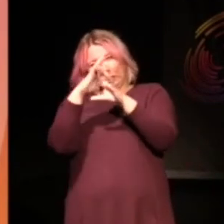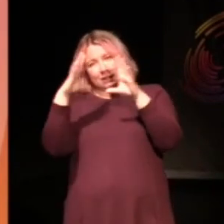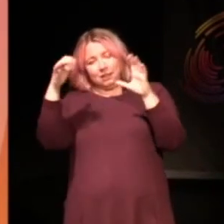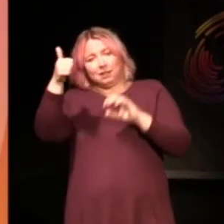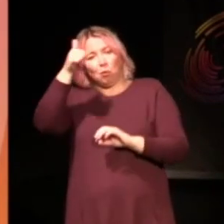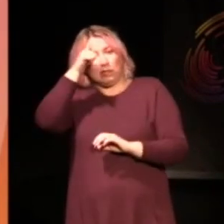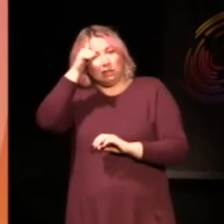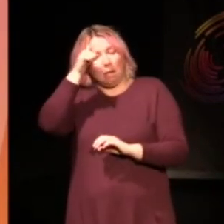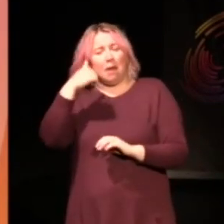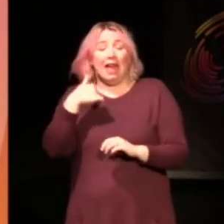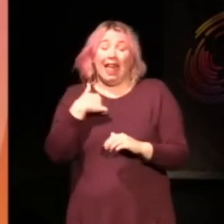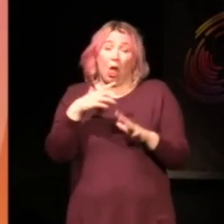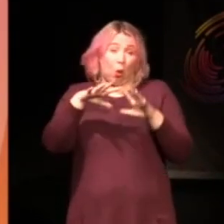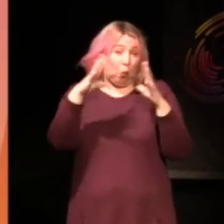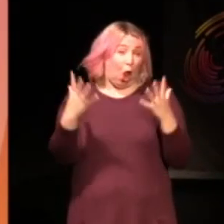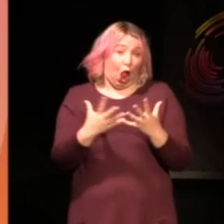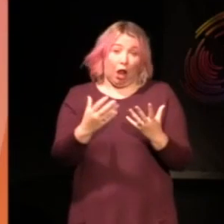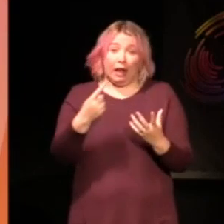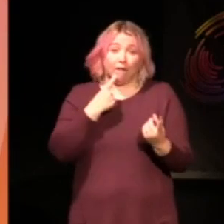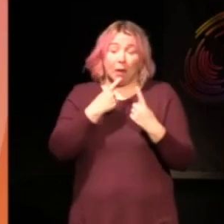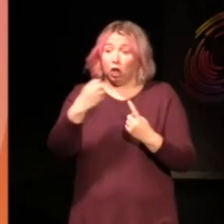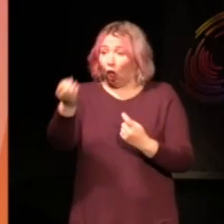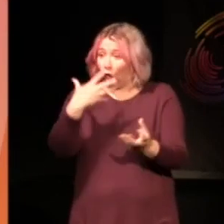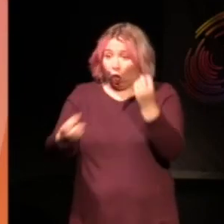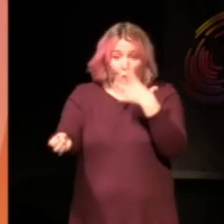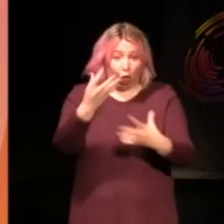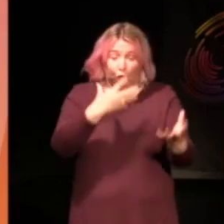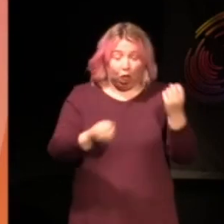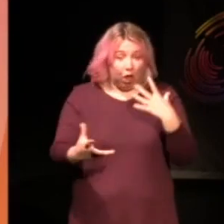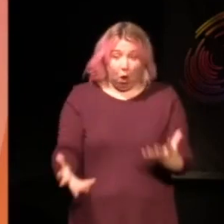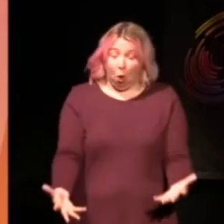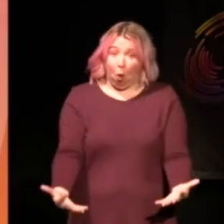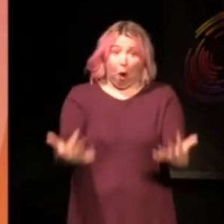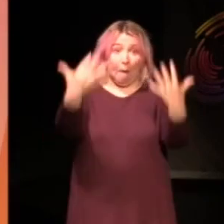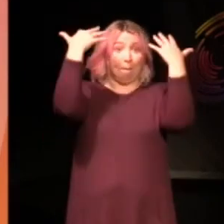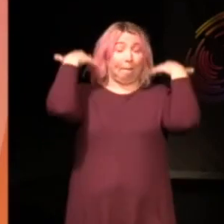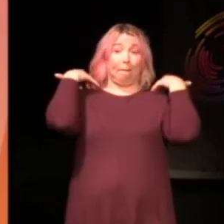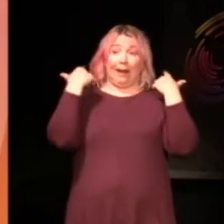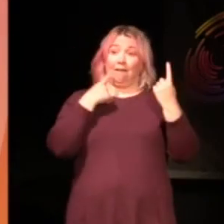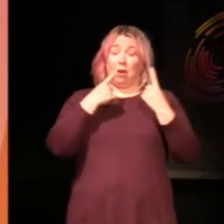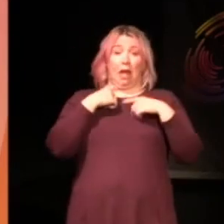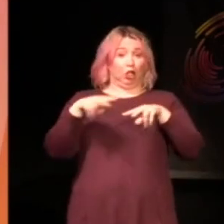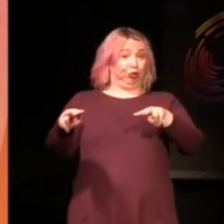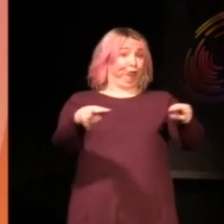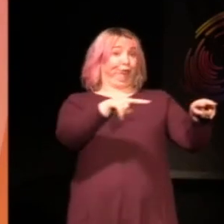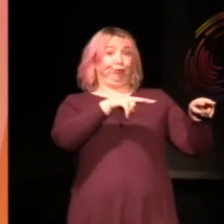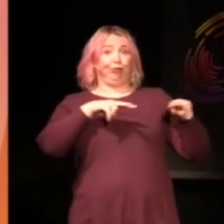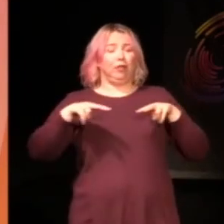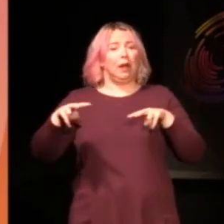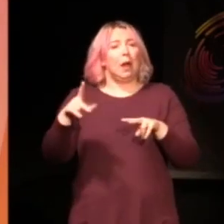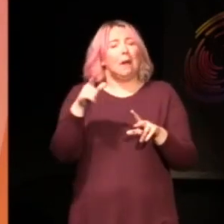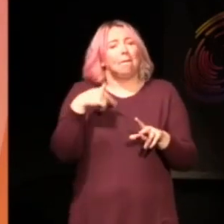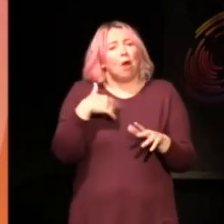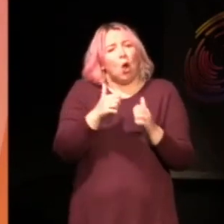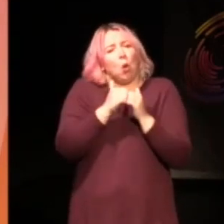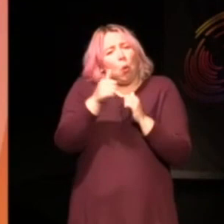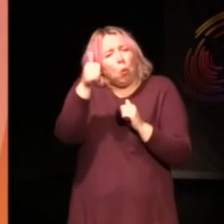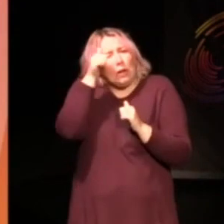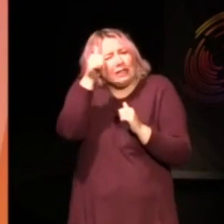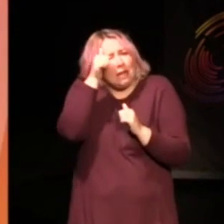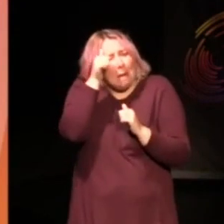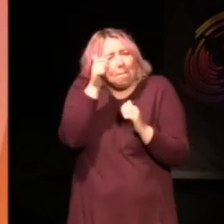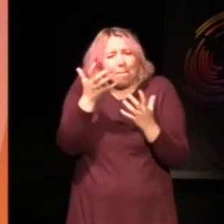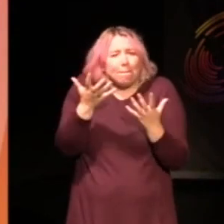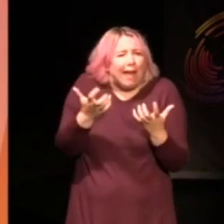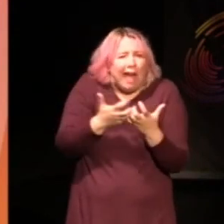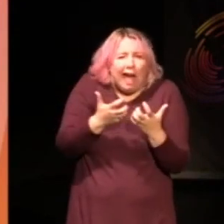much information, but very little knowledge and even less wisdom. So how do we change this ratio? Because information, the truth is, we